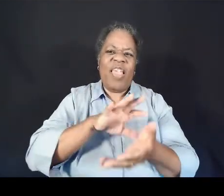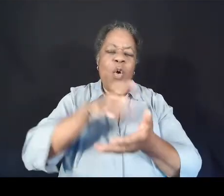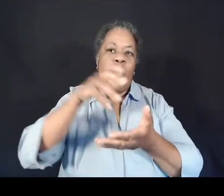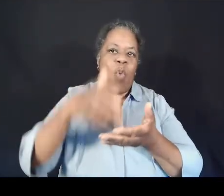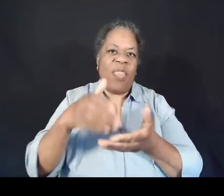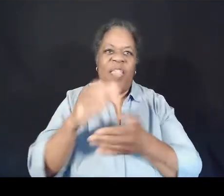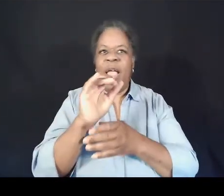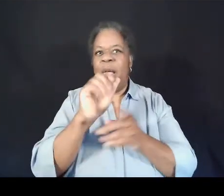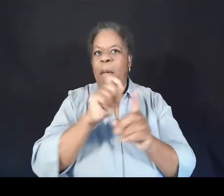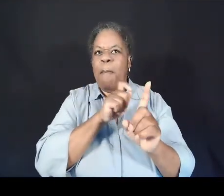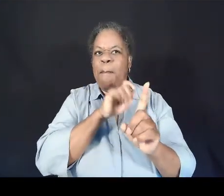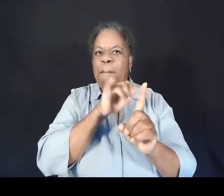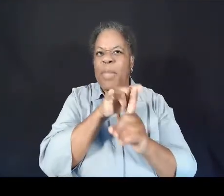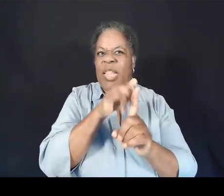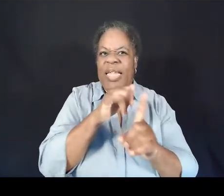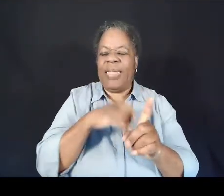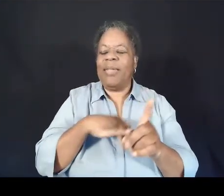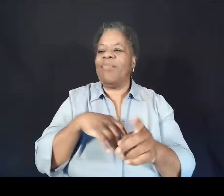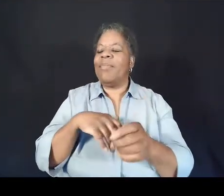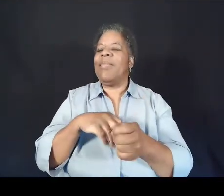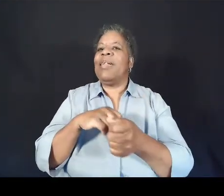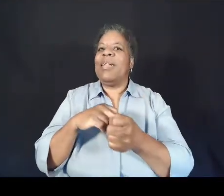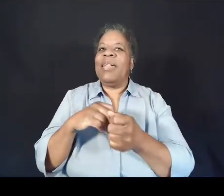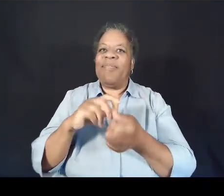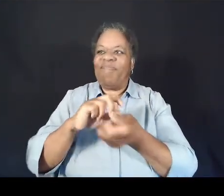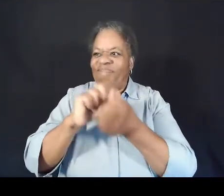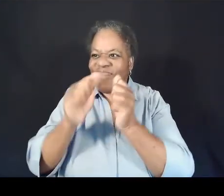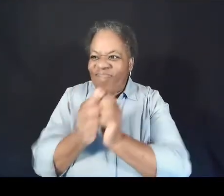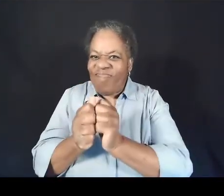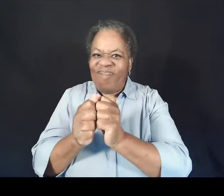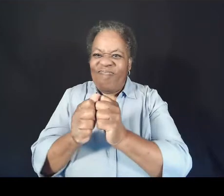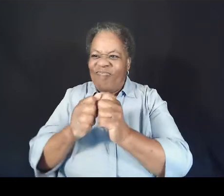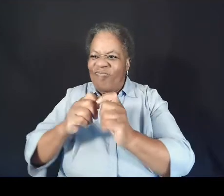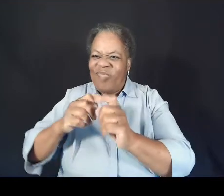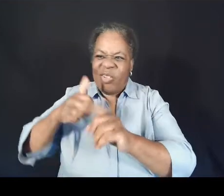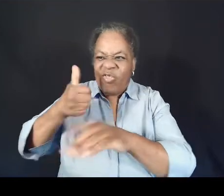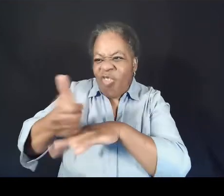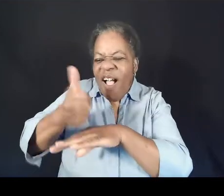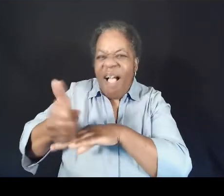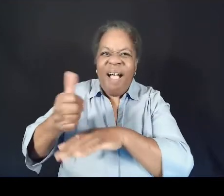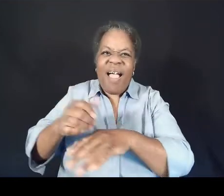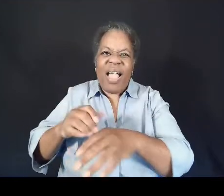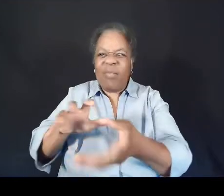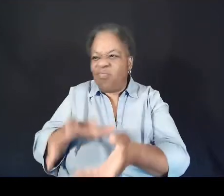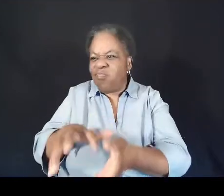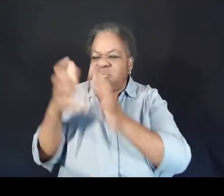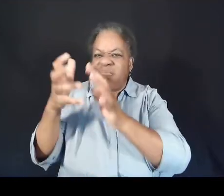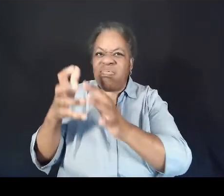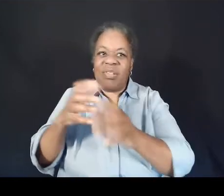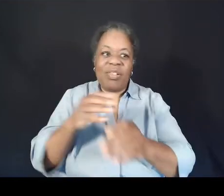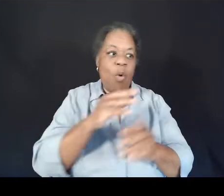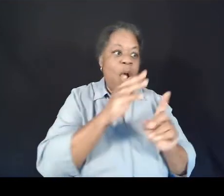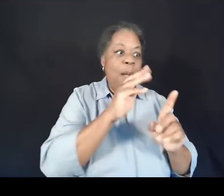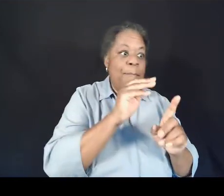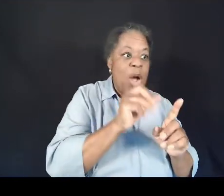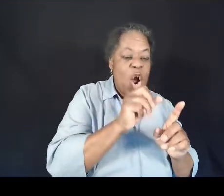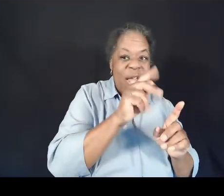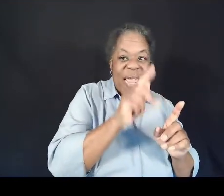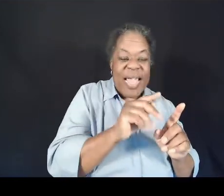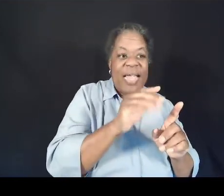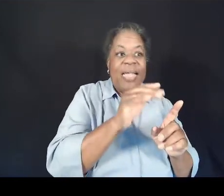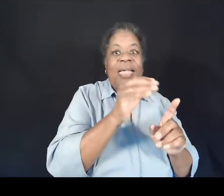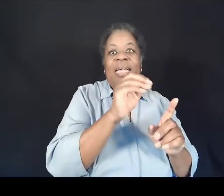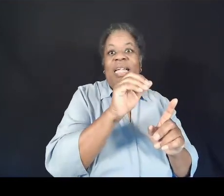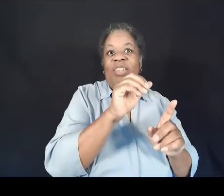Valley into a wasteland of crime and corruption, which means that Marty and Doc now have a new mission. Go back to 1955 and